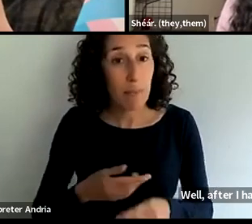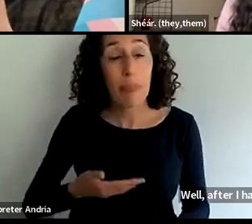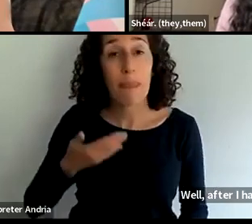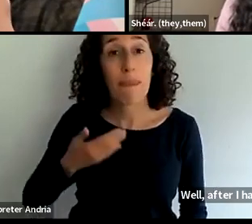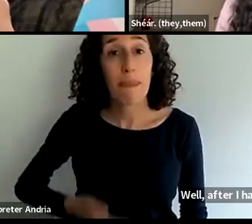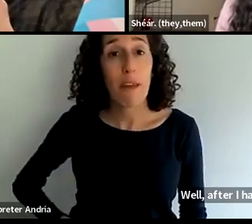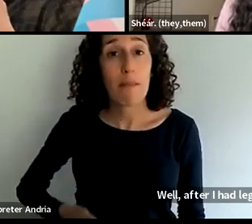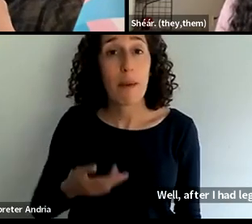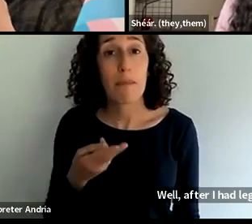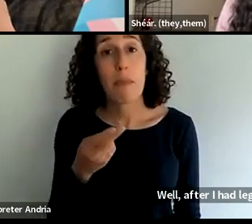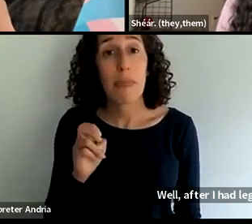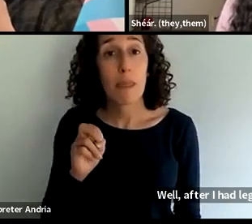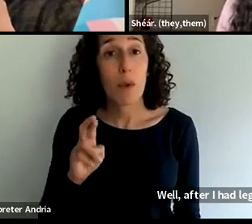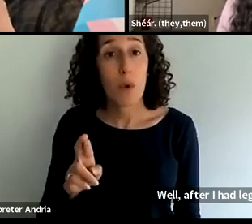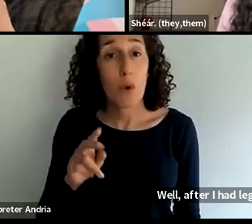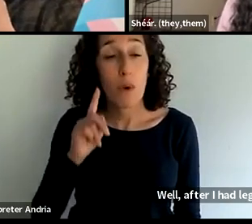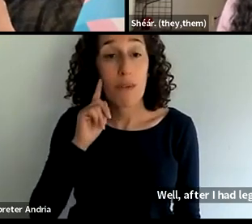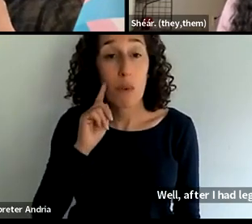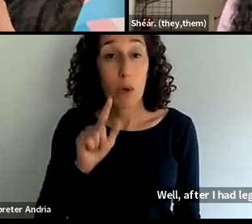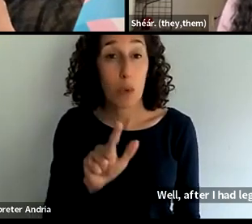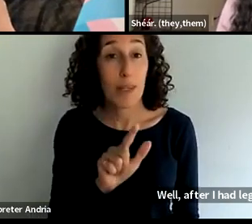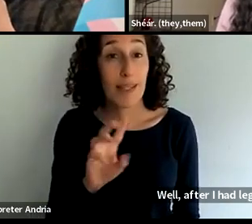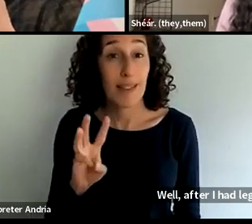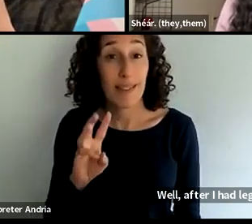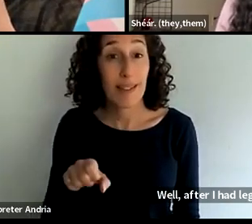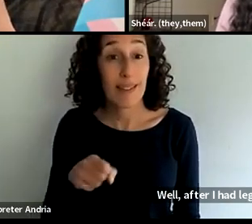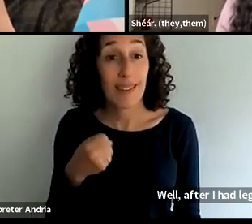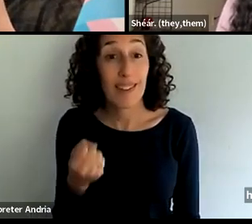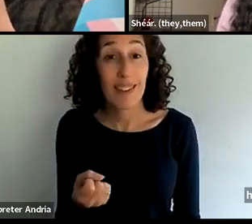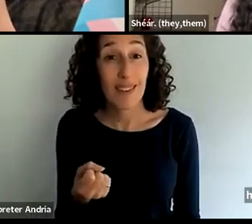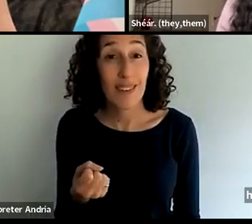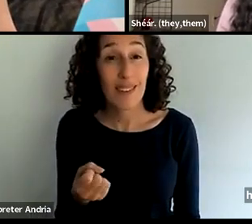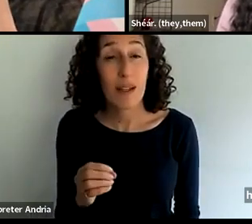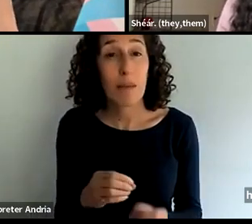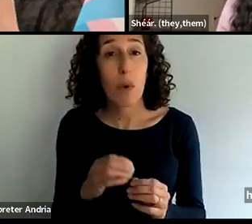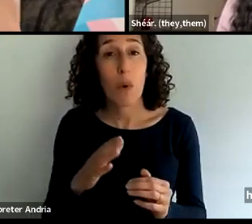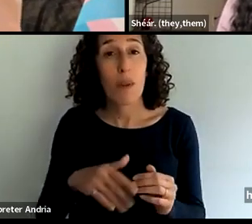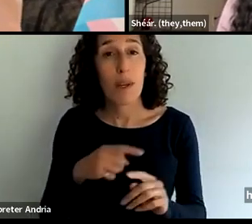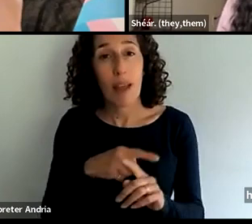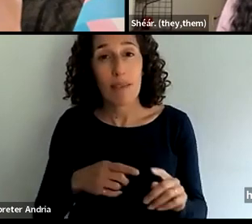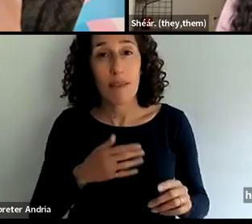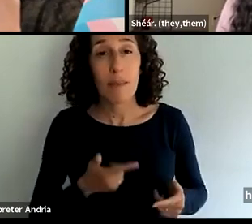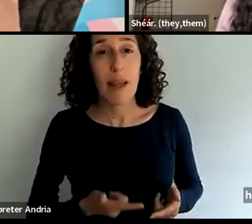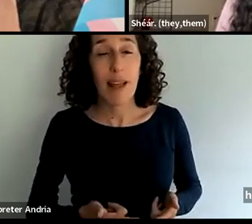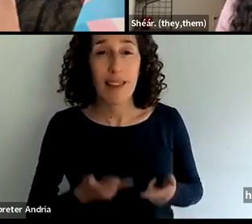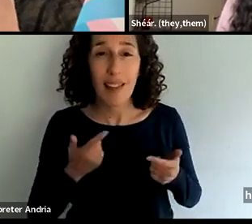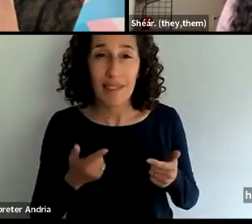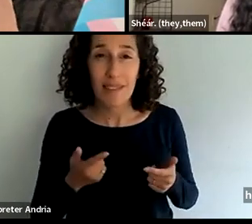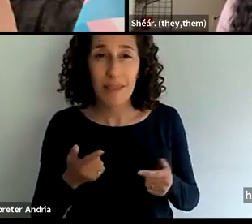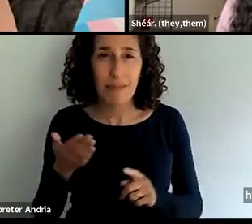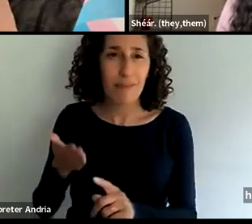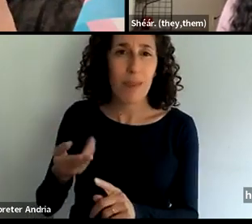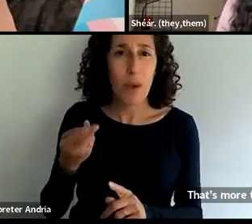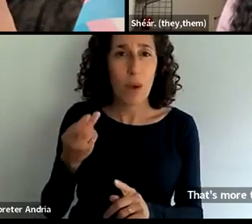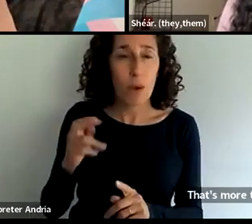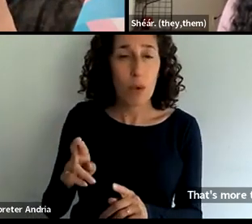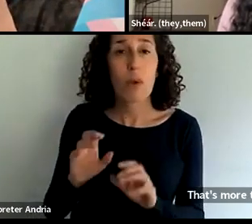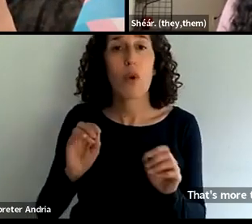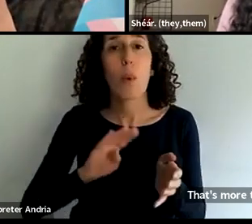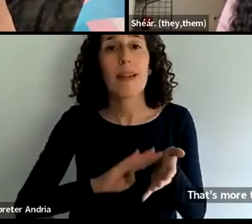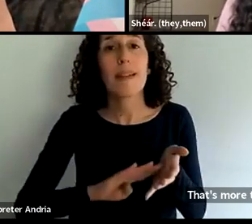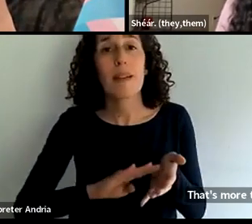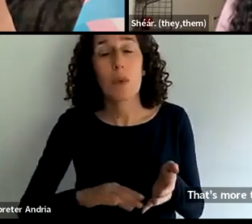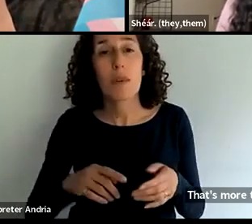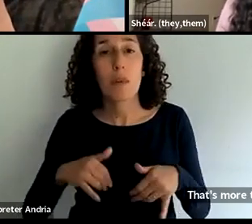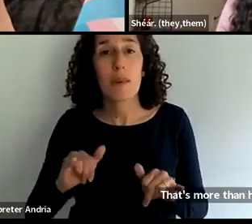for like 26 years. That's more than half my life. So there is no excuse to say that you